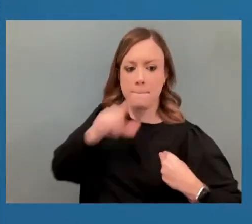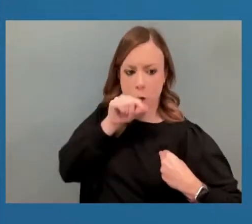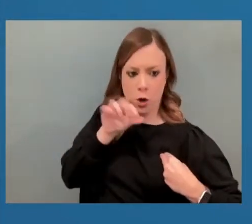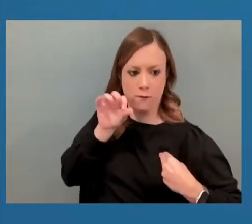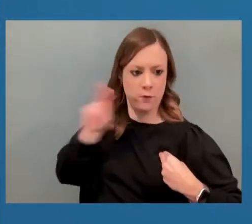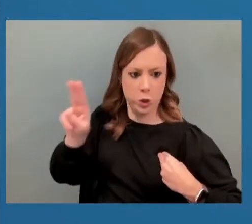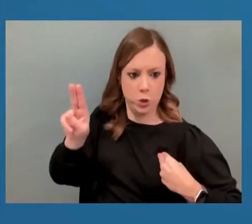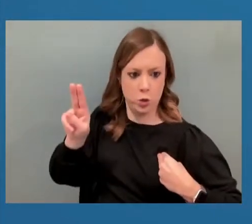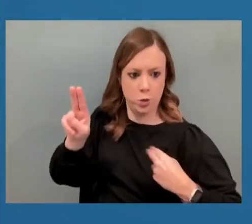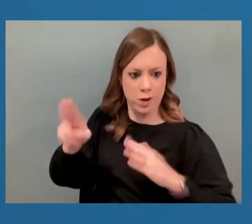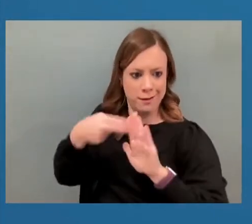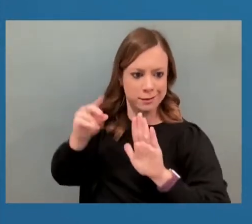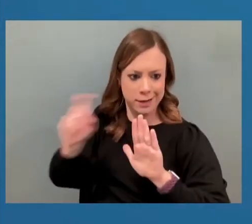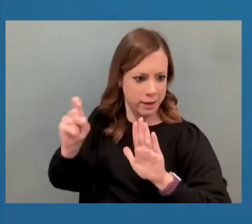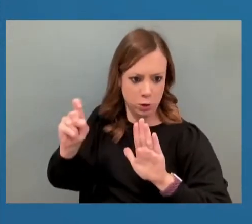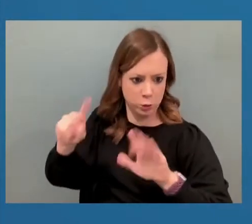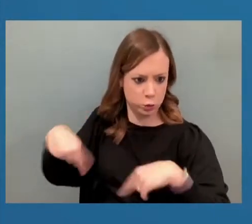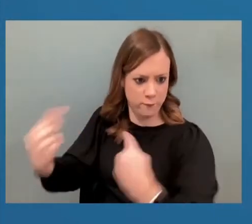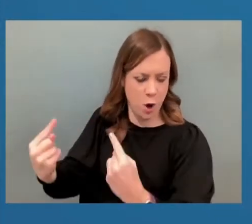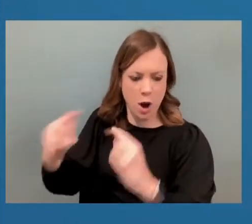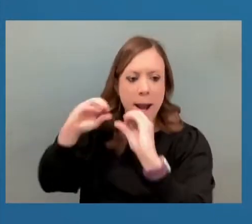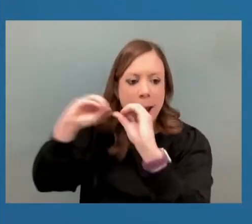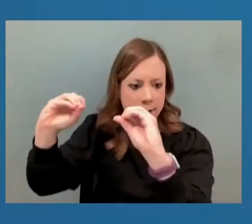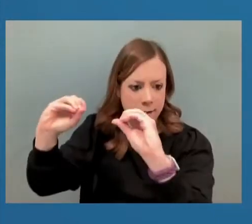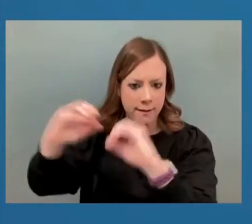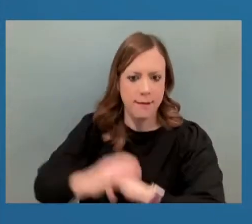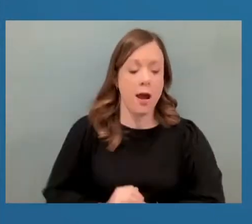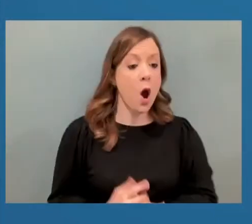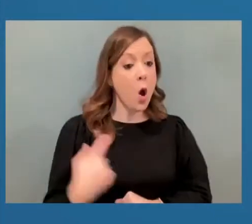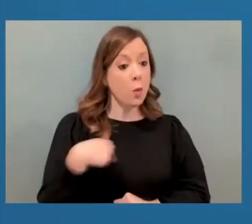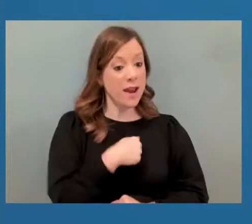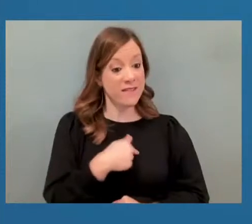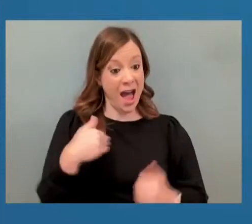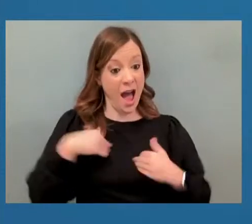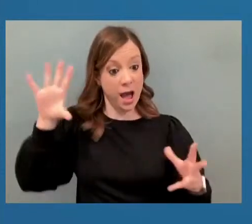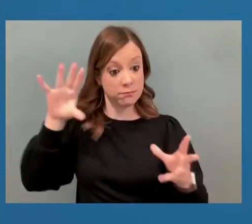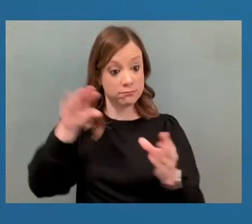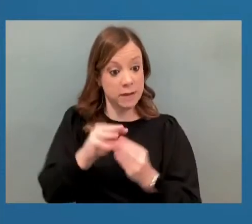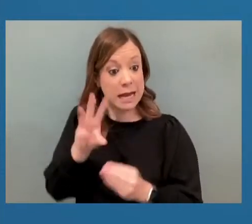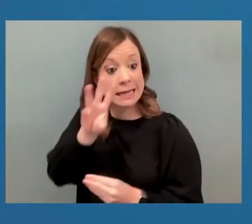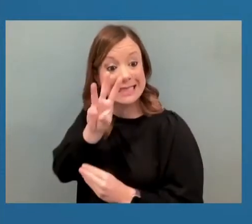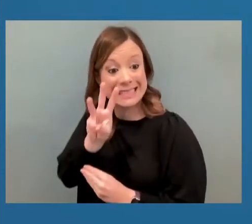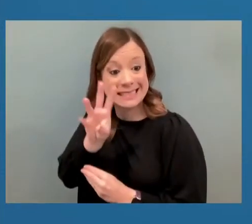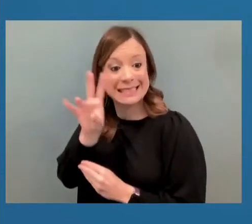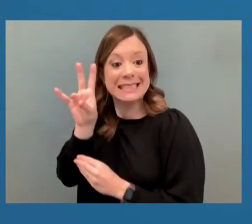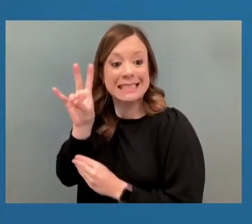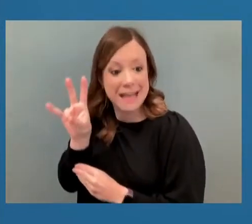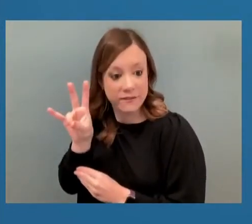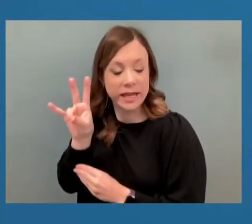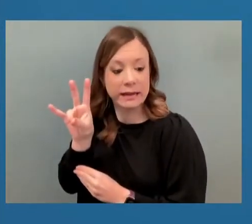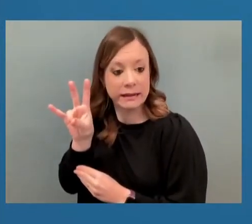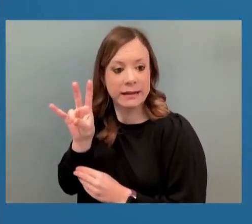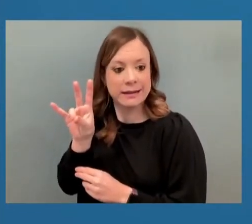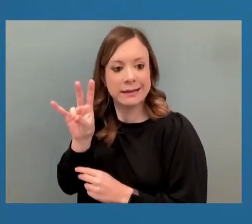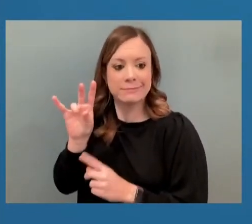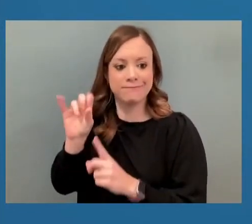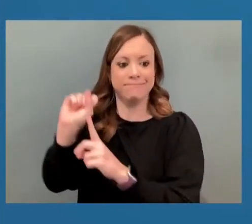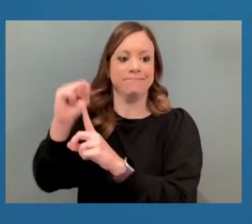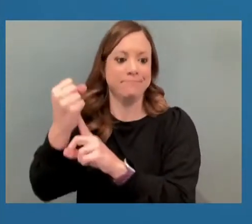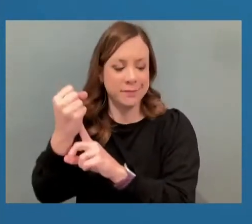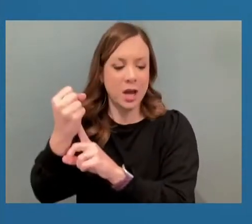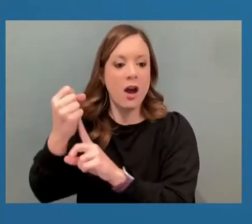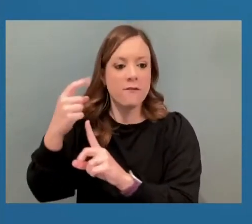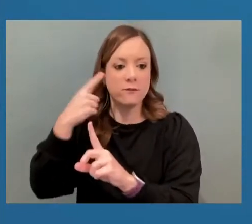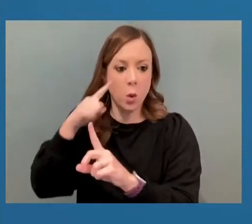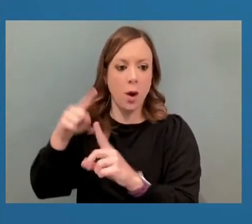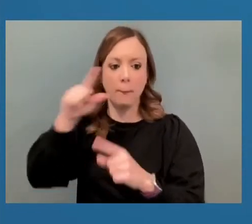context, we've had 67 cases in the United States since 2022. Right now, the New York State